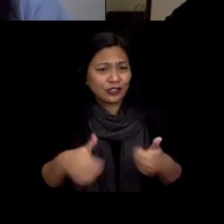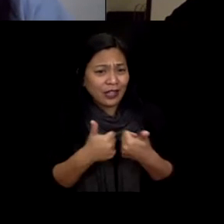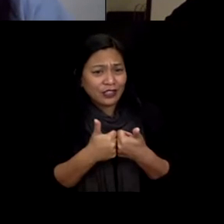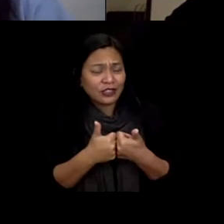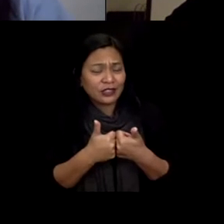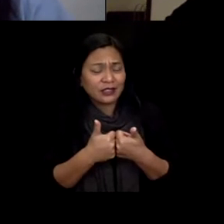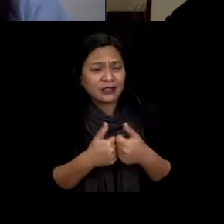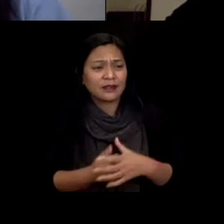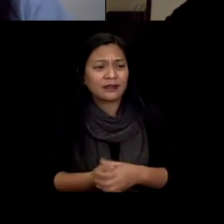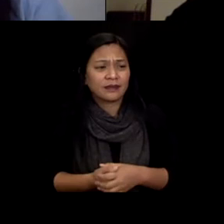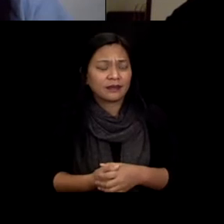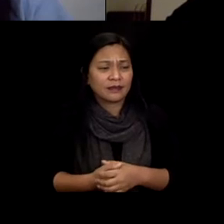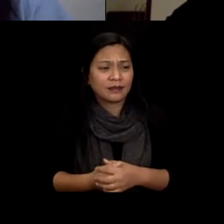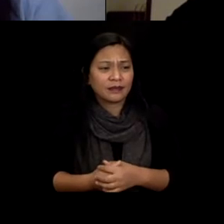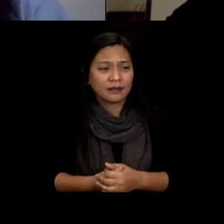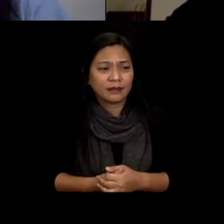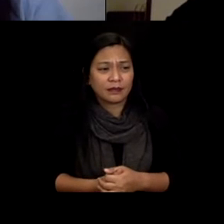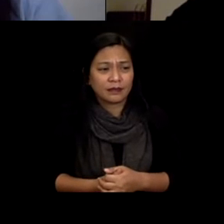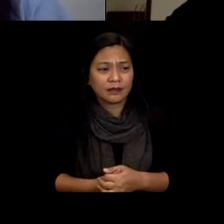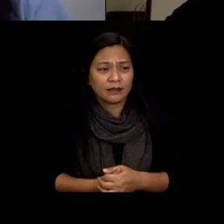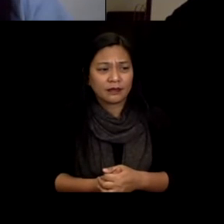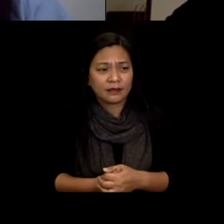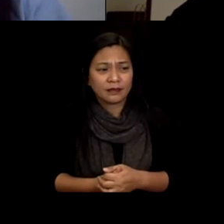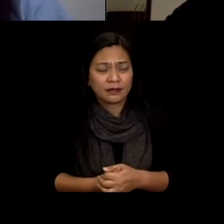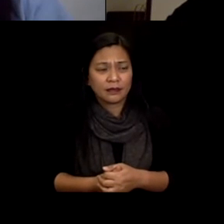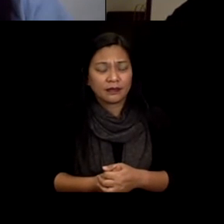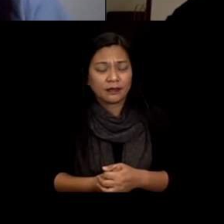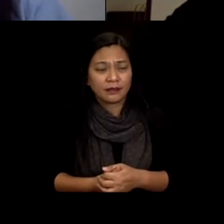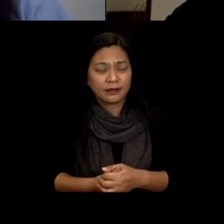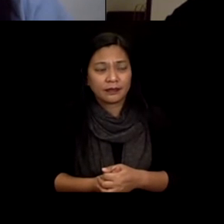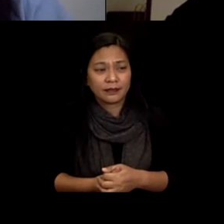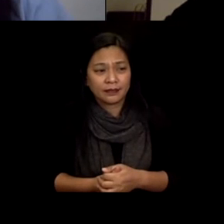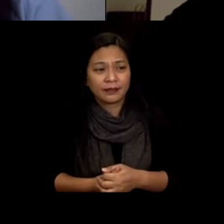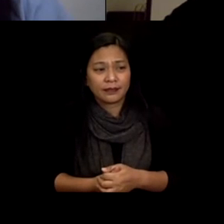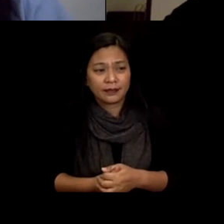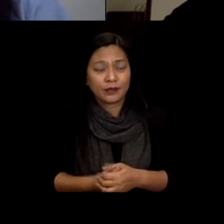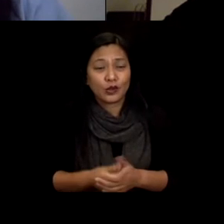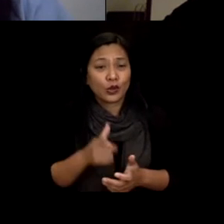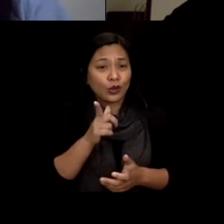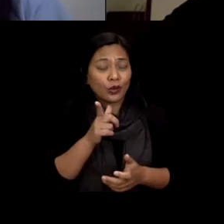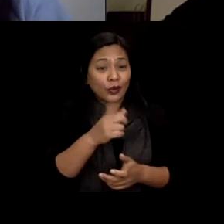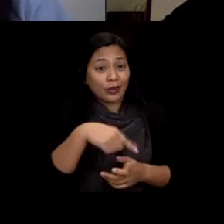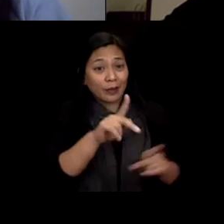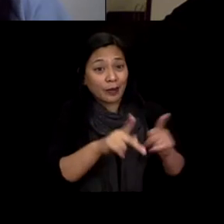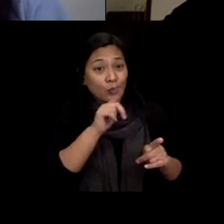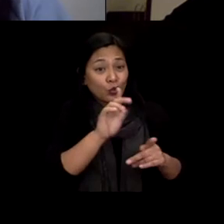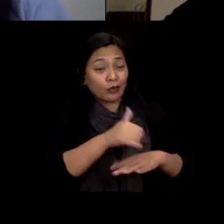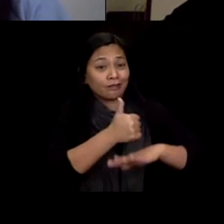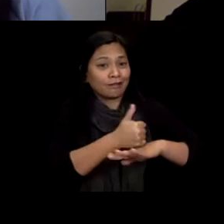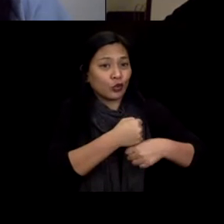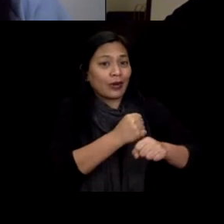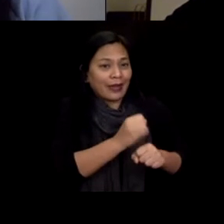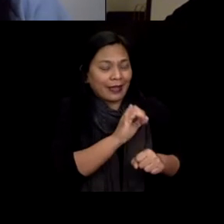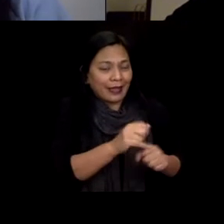like it. I think, you know, the creators of this beautiful festival like really put something into play that's